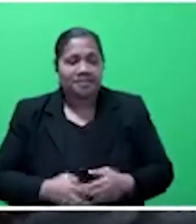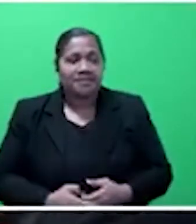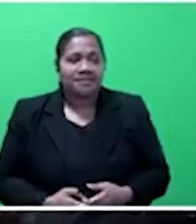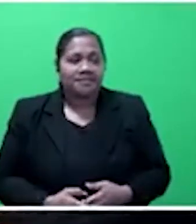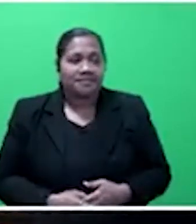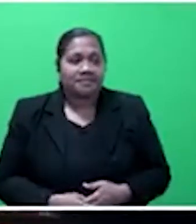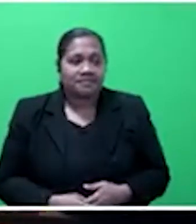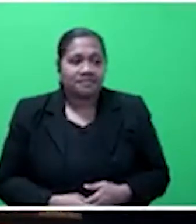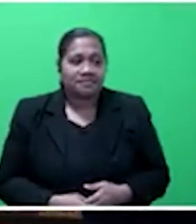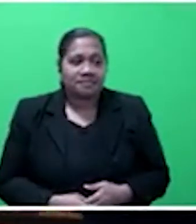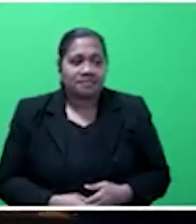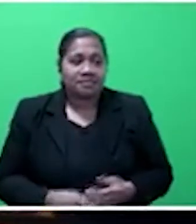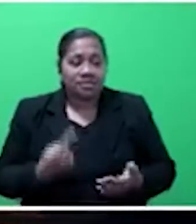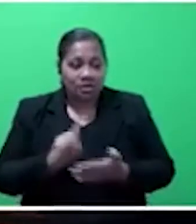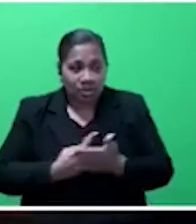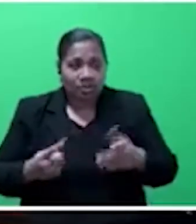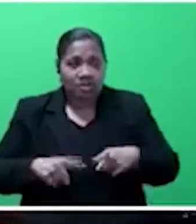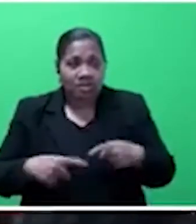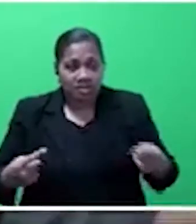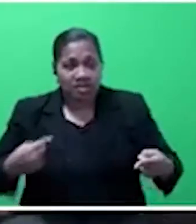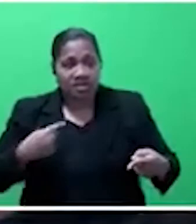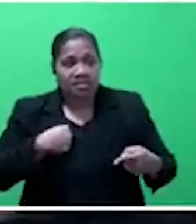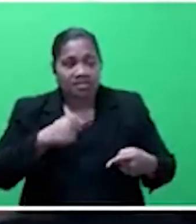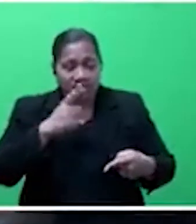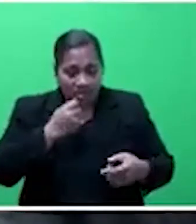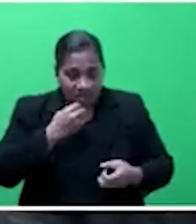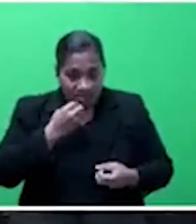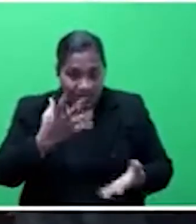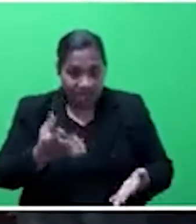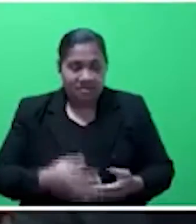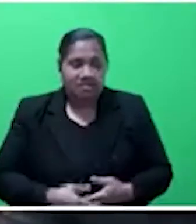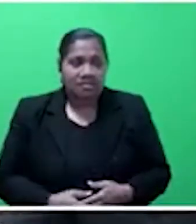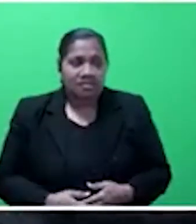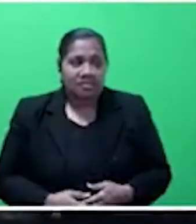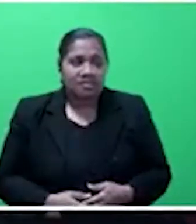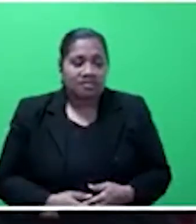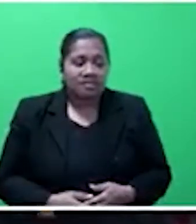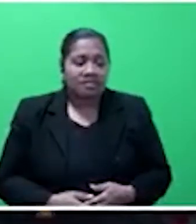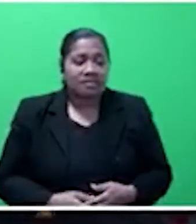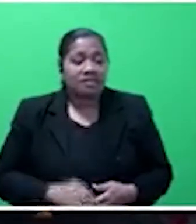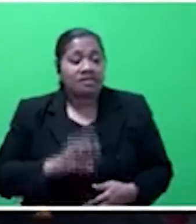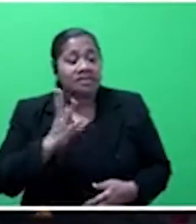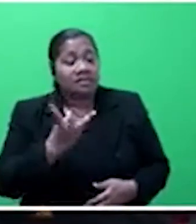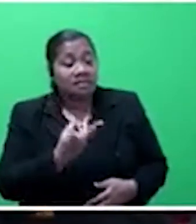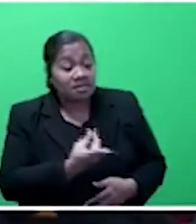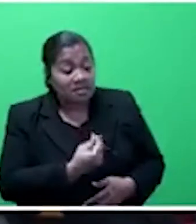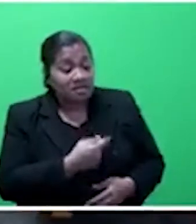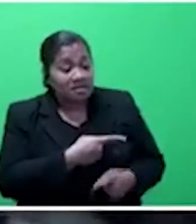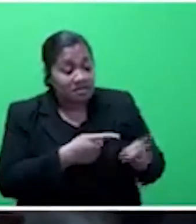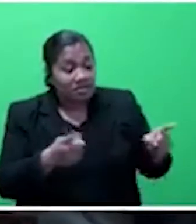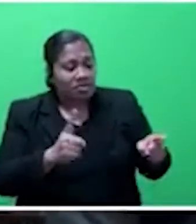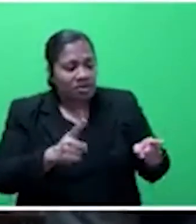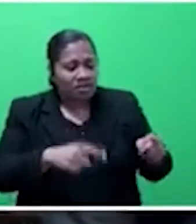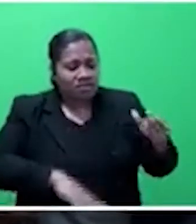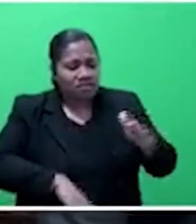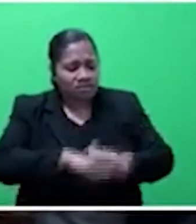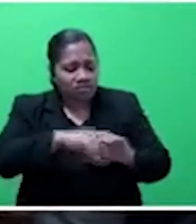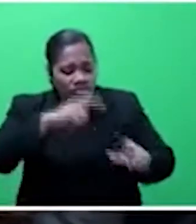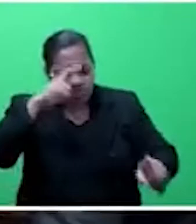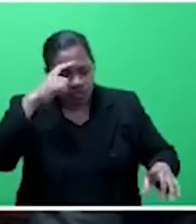The only thing that I can make out, Mr. Speaker says, that they are totally confused, they are